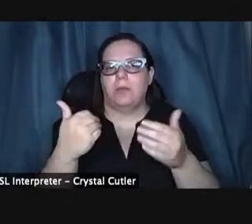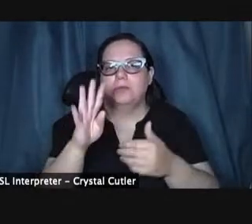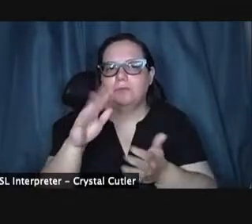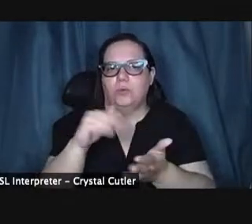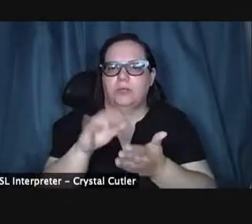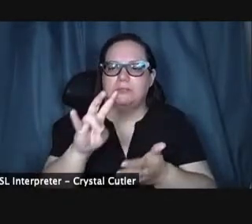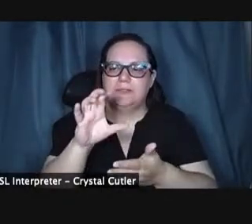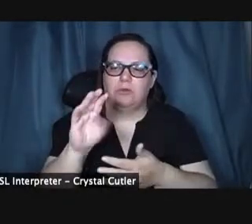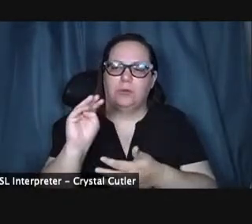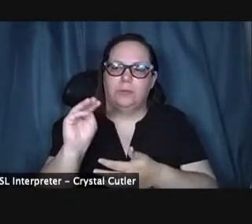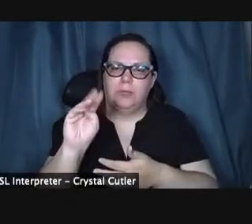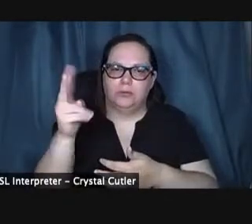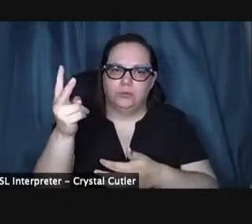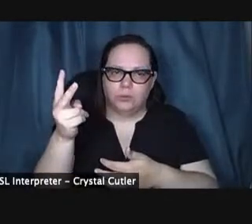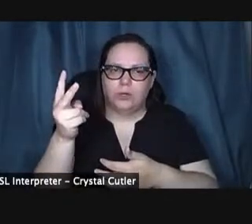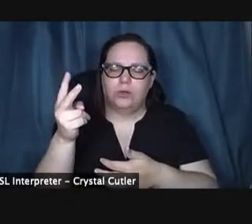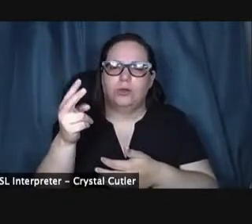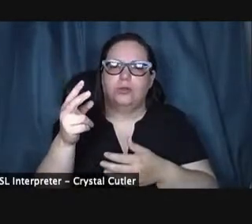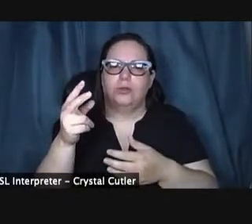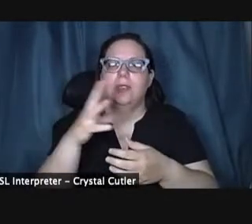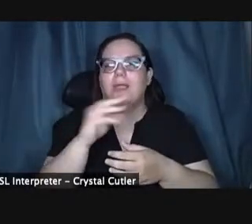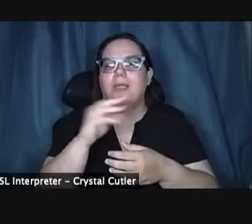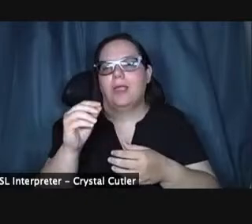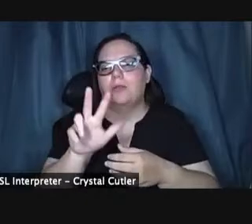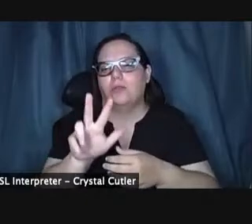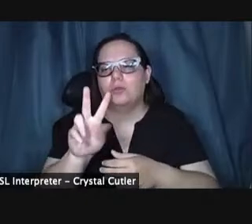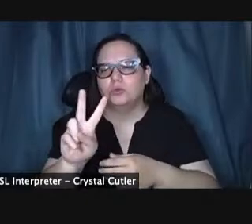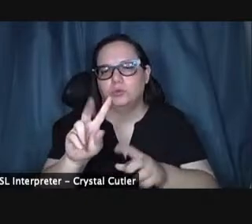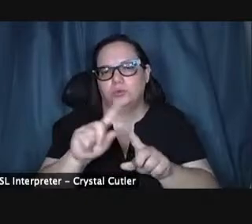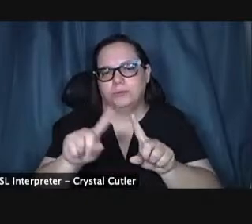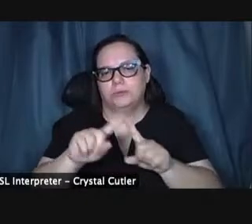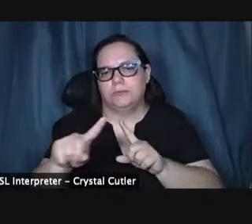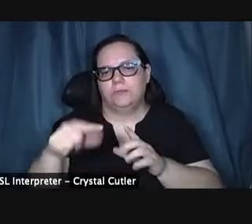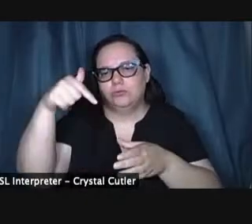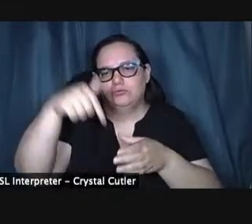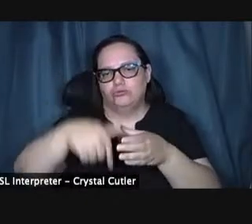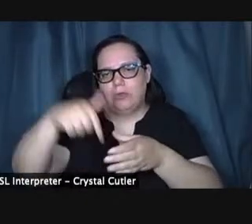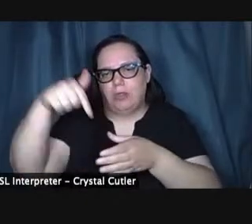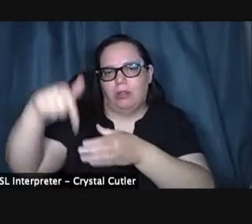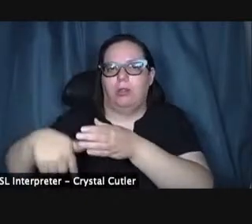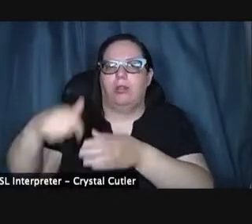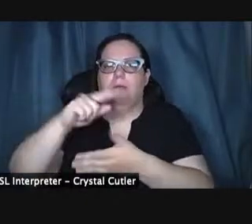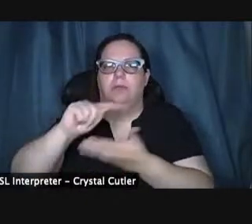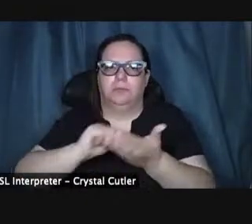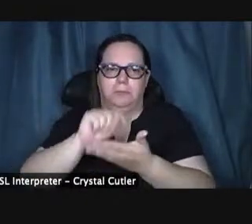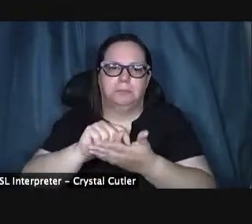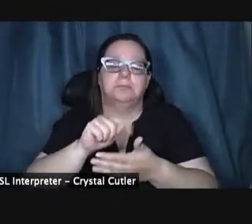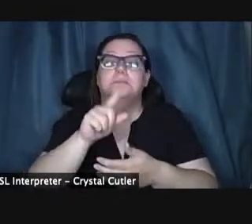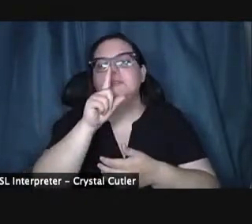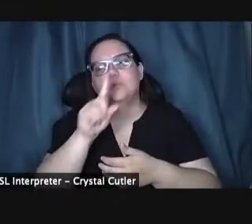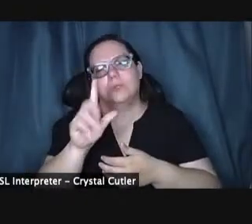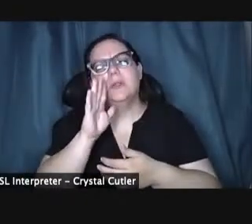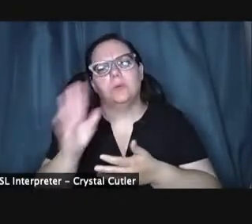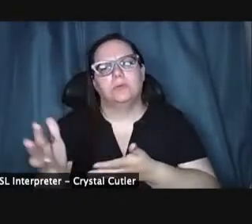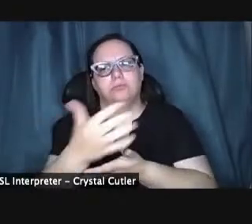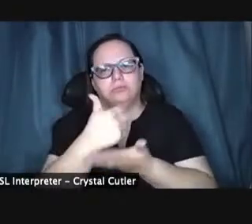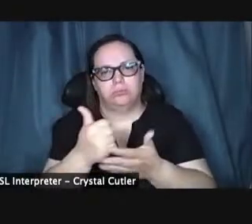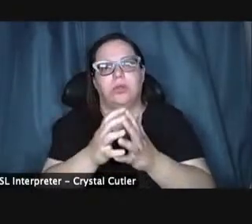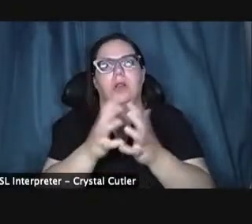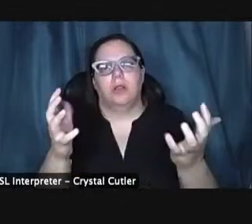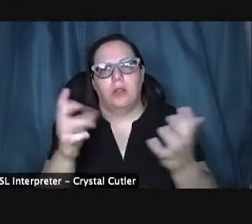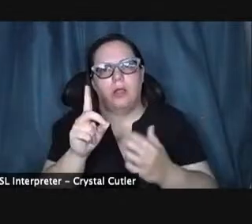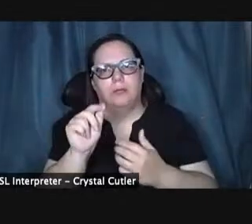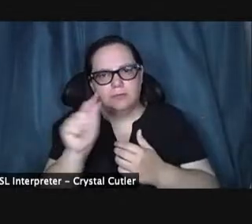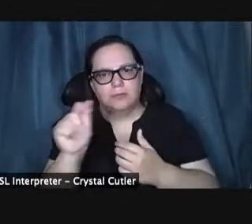estate and have 32 drill activities. So this is really going to provide a lot of data at very